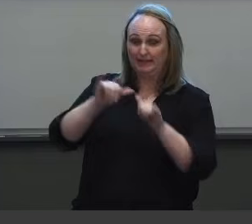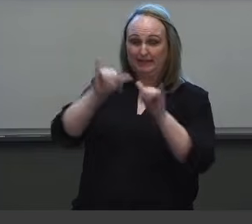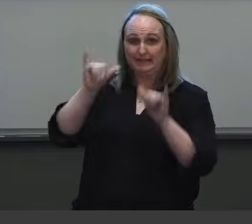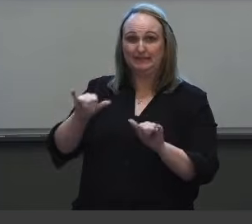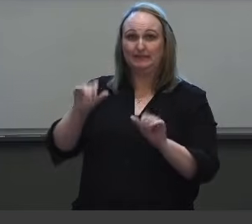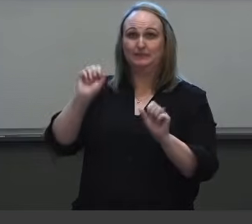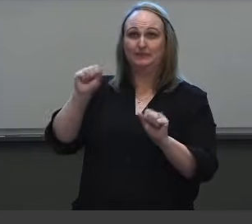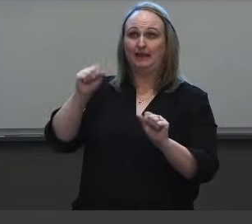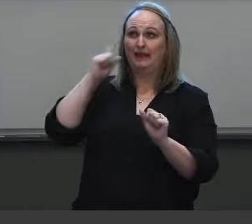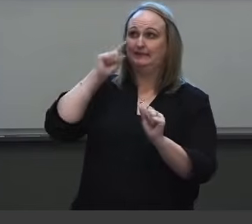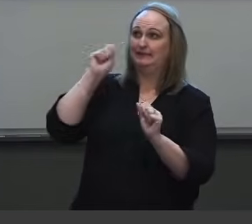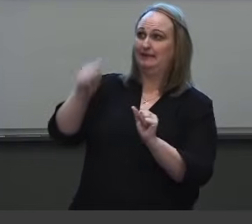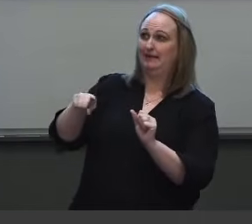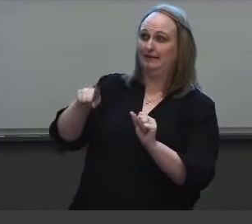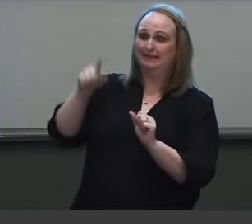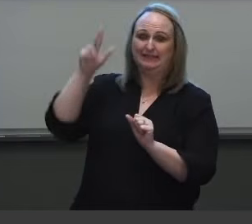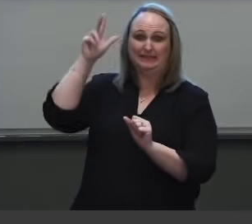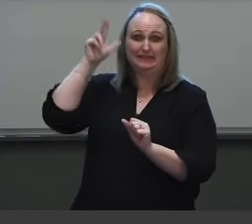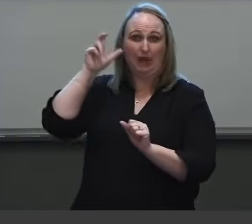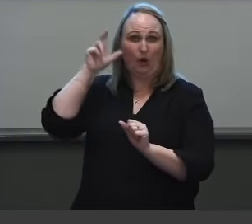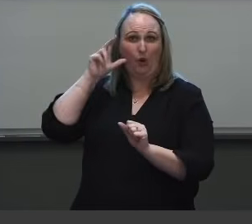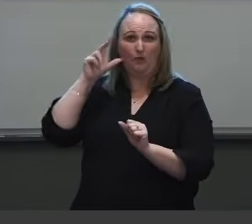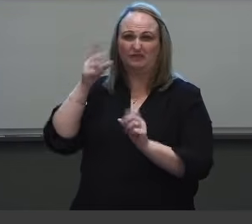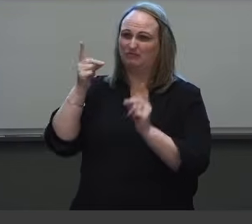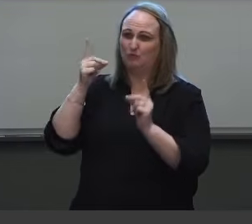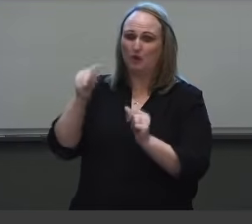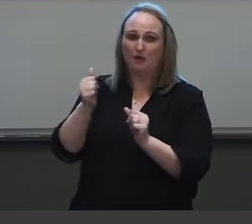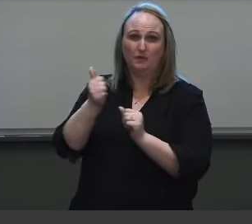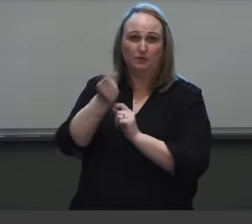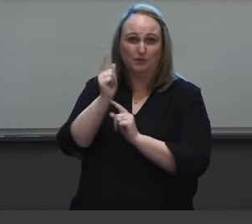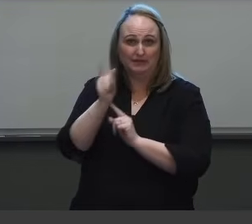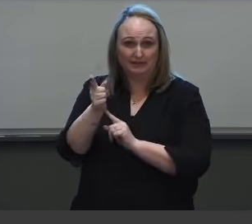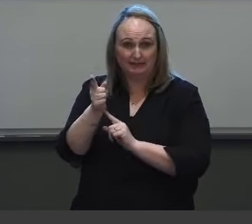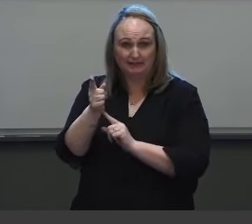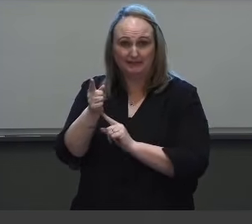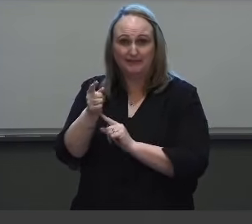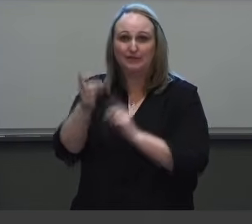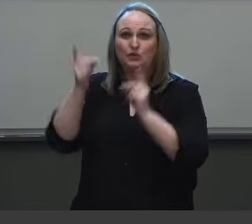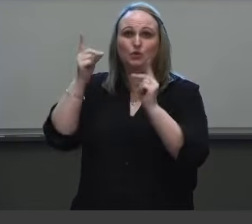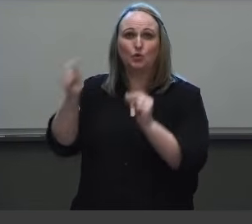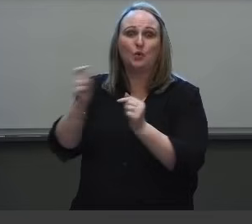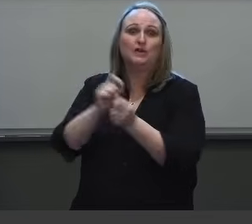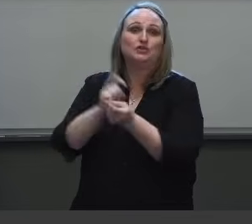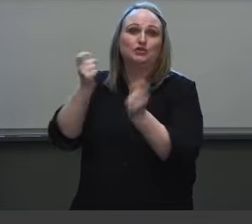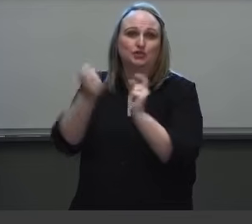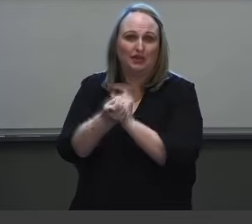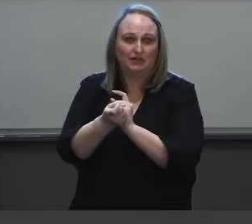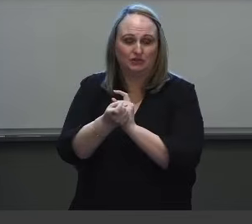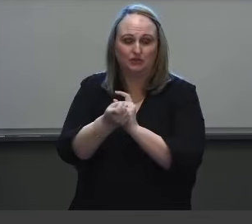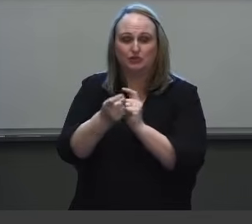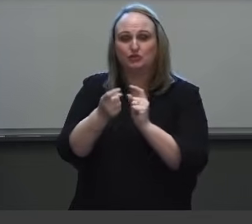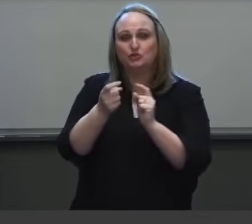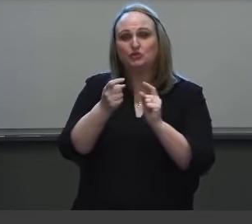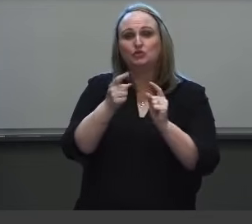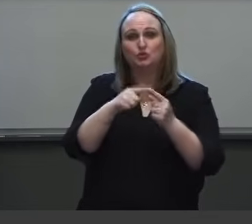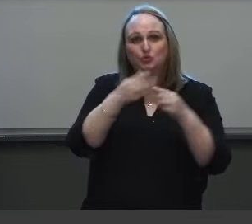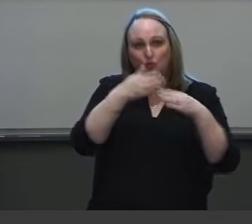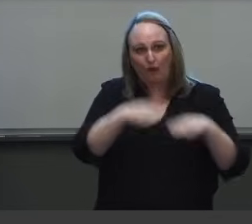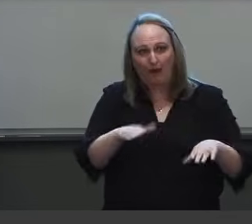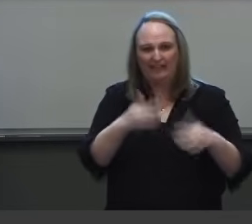aversive sound in a few seconds in the environment, and then change the status bar to aversive sound, and then filter